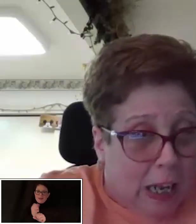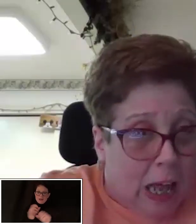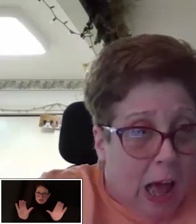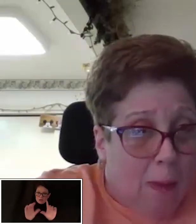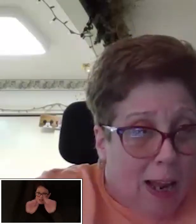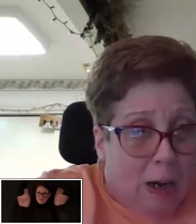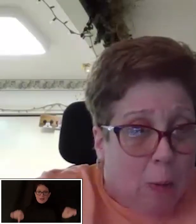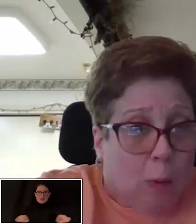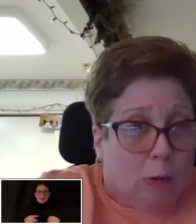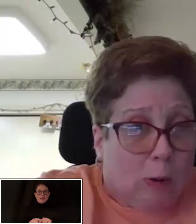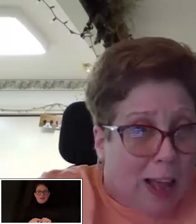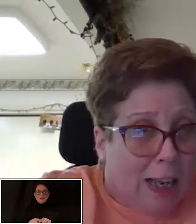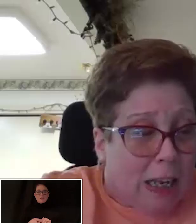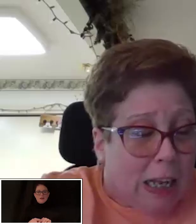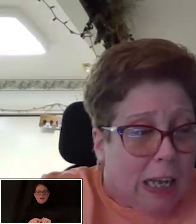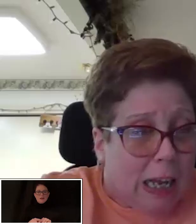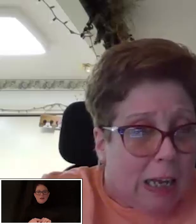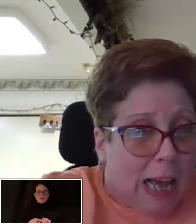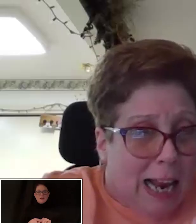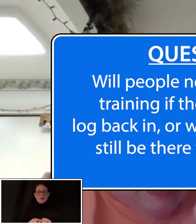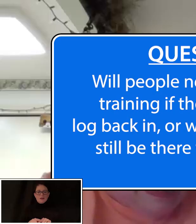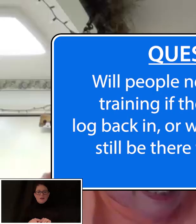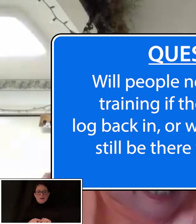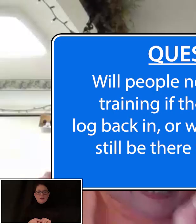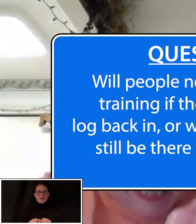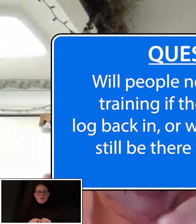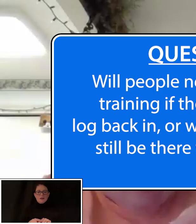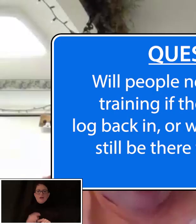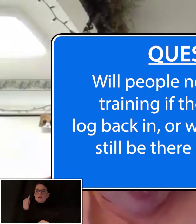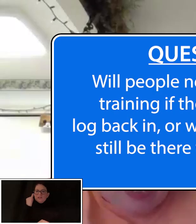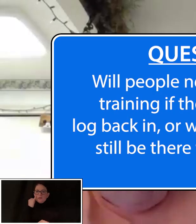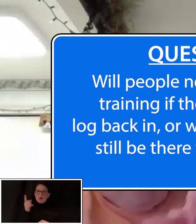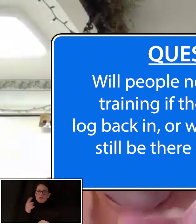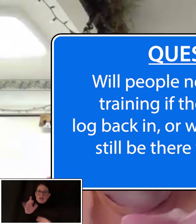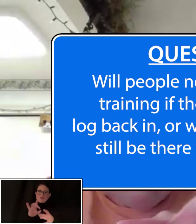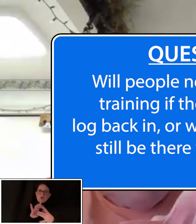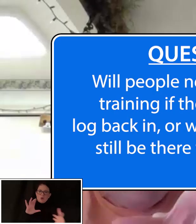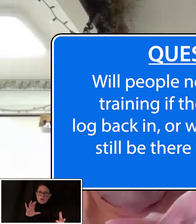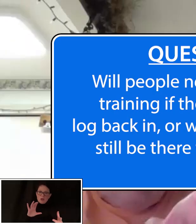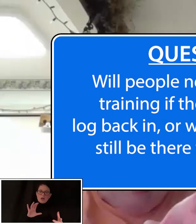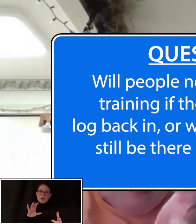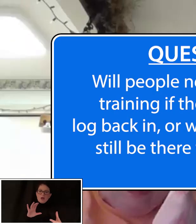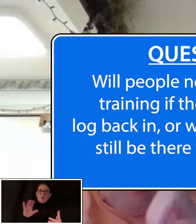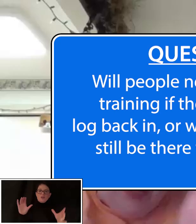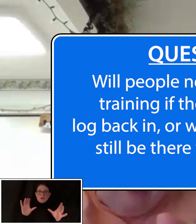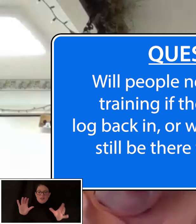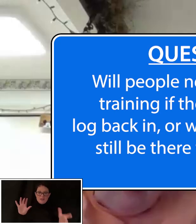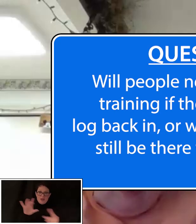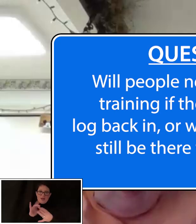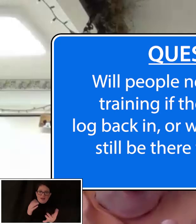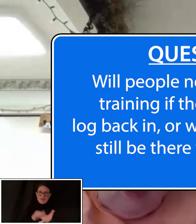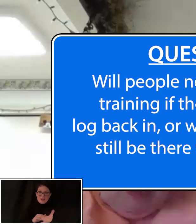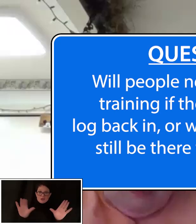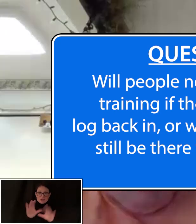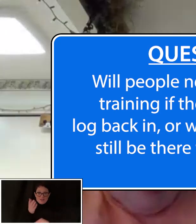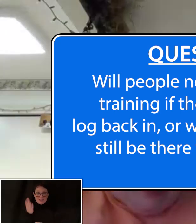certificate, then do they? And let's say they have to clock out. Will that certificate still be there, or will they have to do